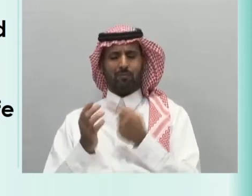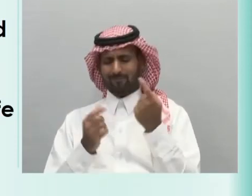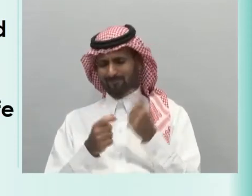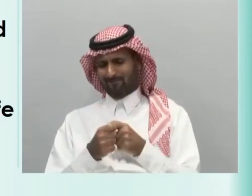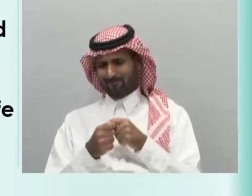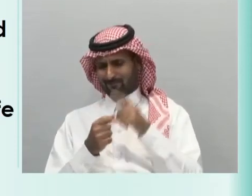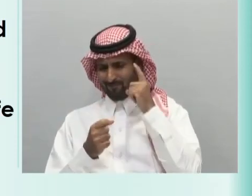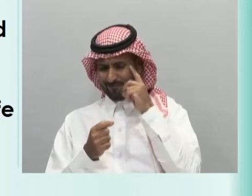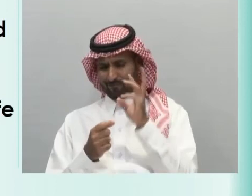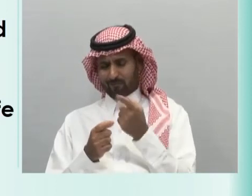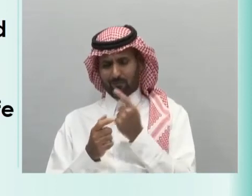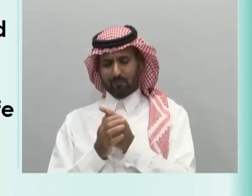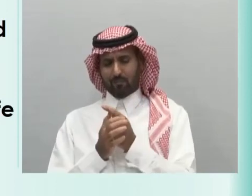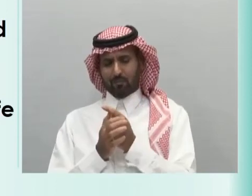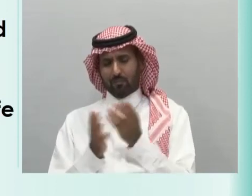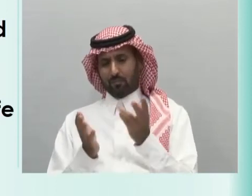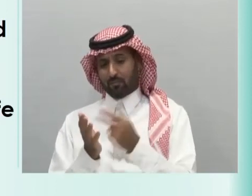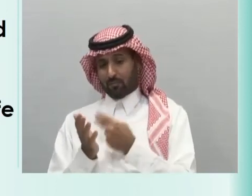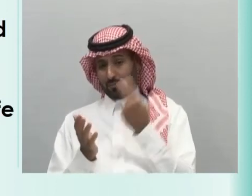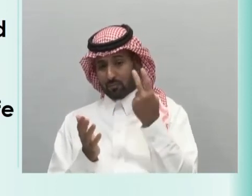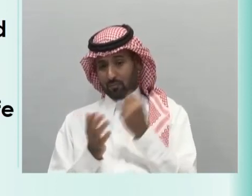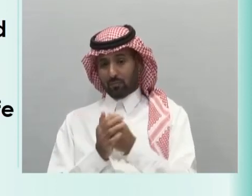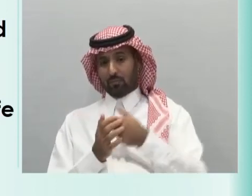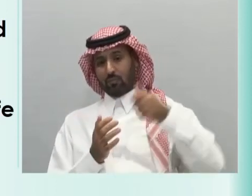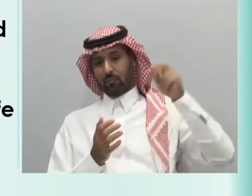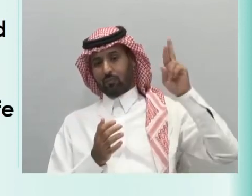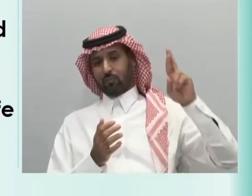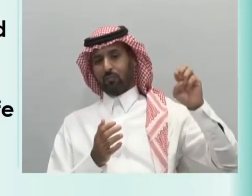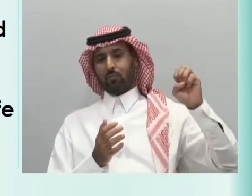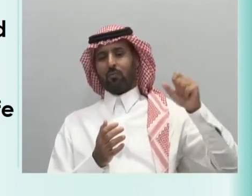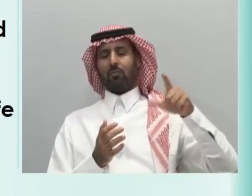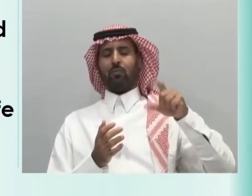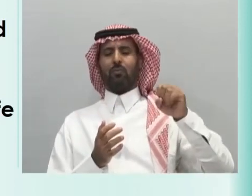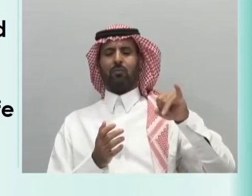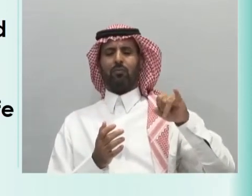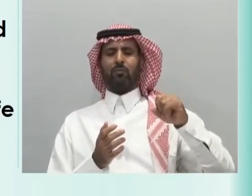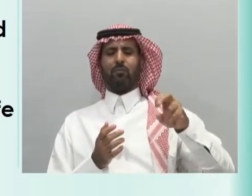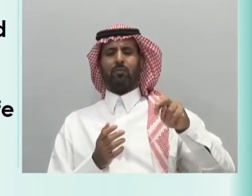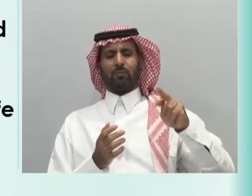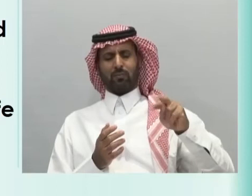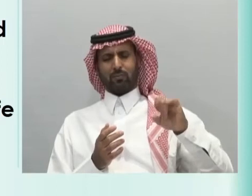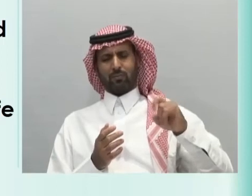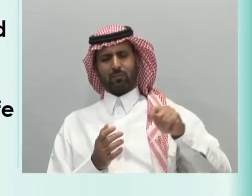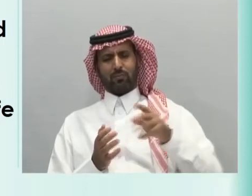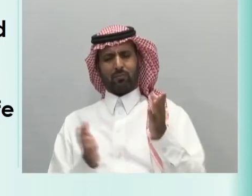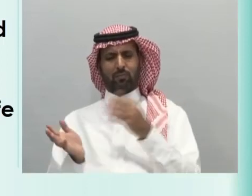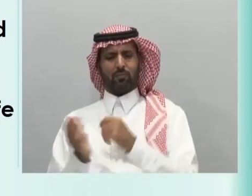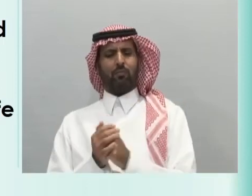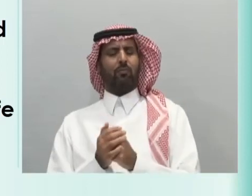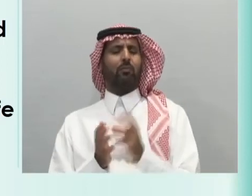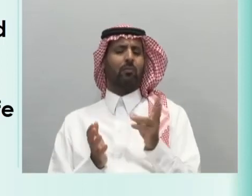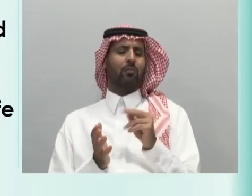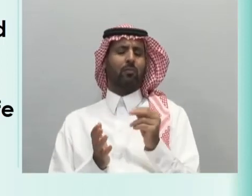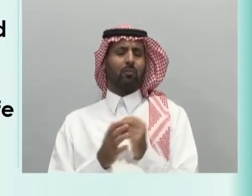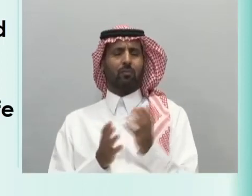and the second one is undisturbed. Okay, how do you use this undisturbed? It is an adjective and relatively is an